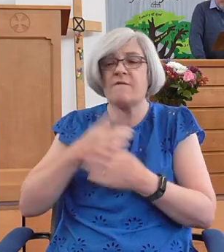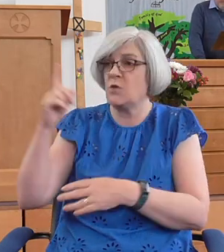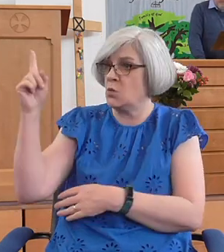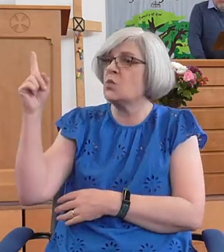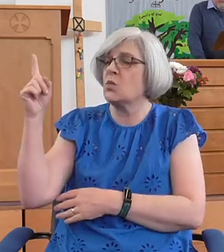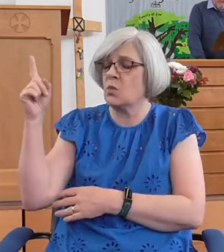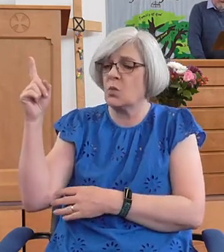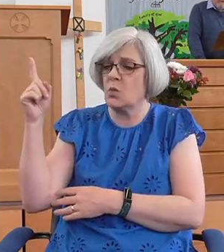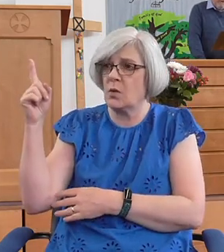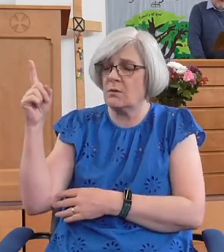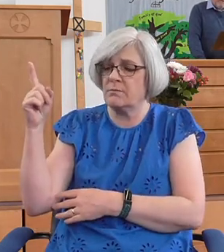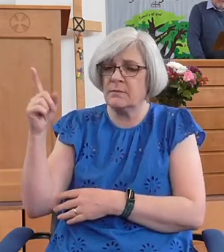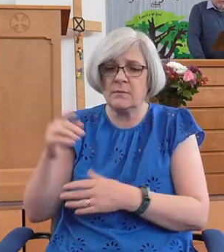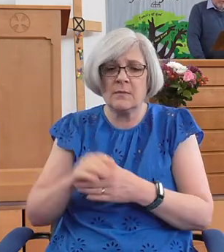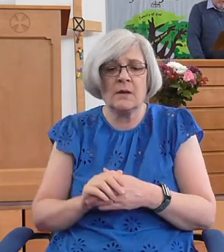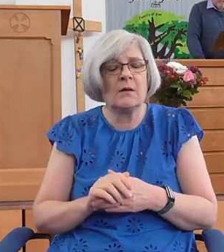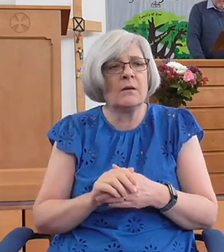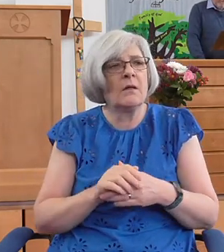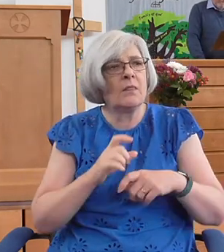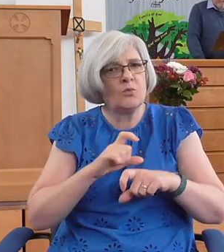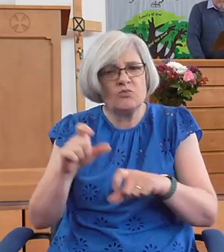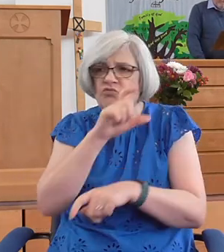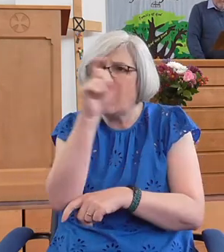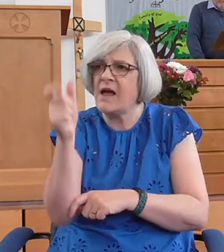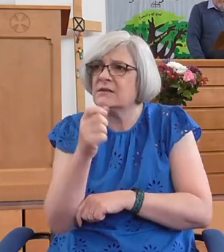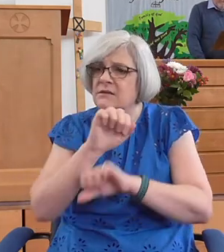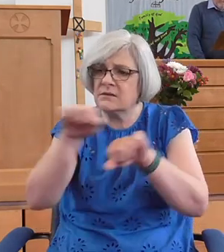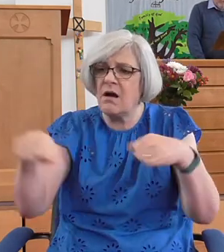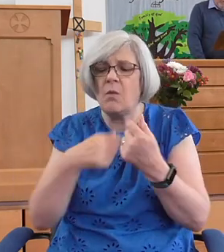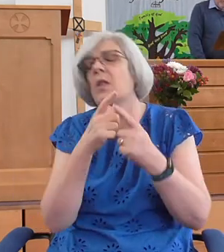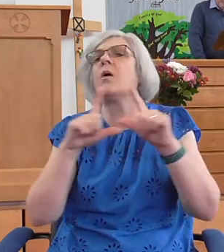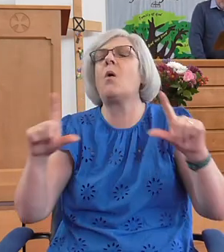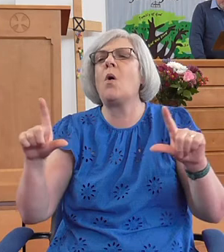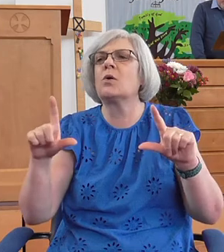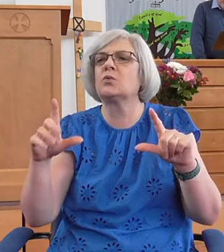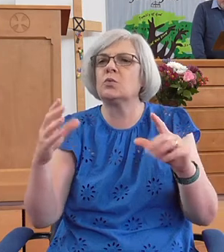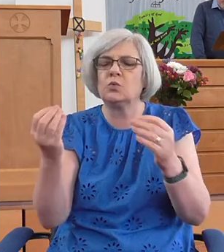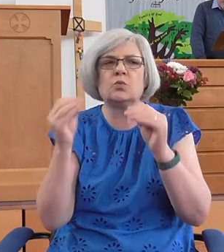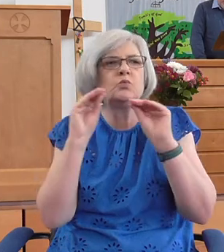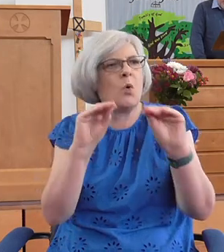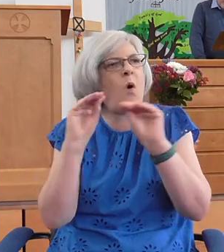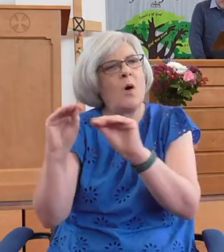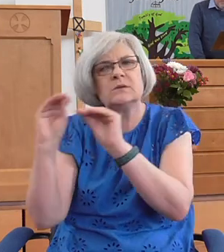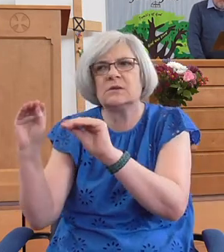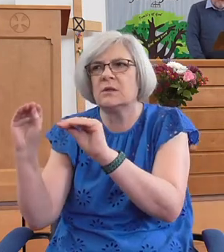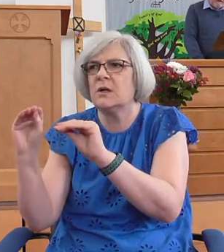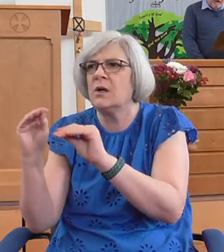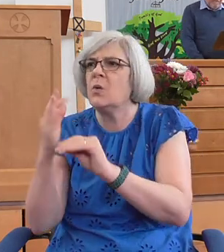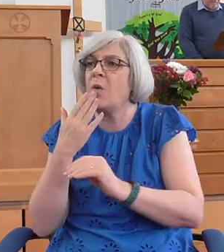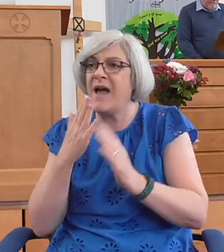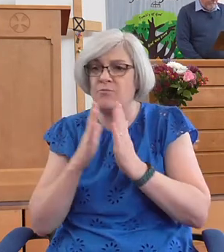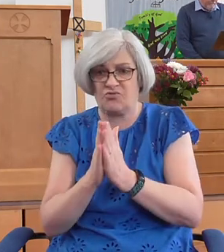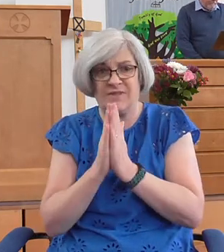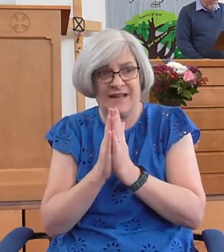do, in Christ our Lord, who taught that when we are at prayer, we should